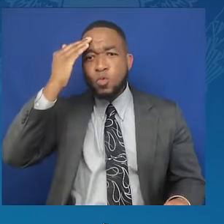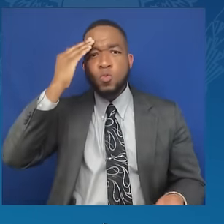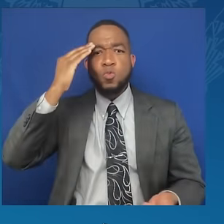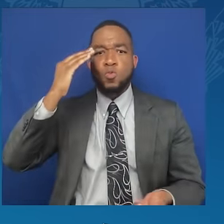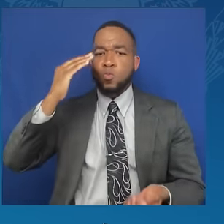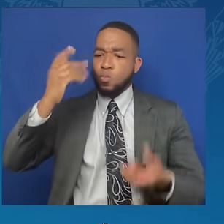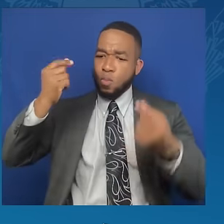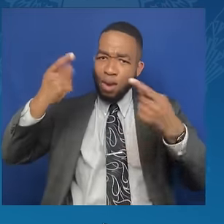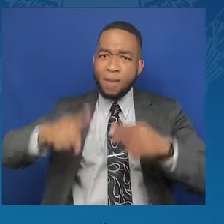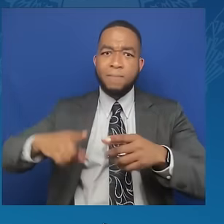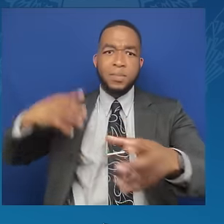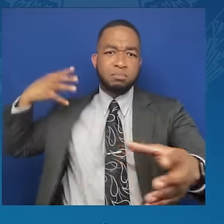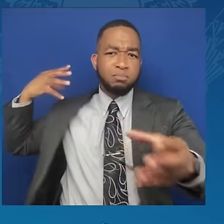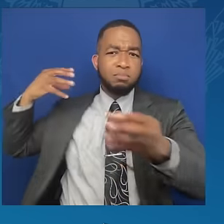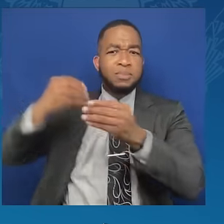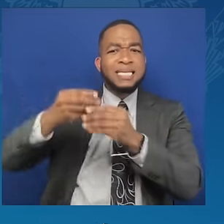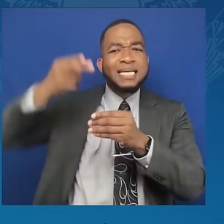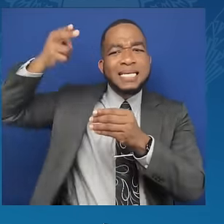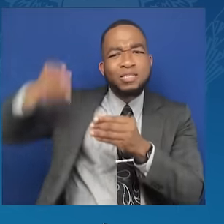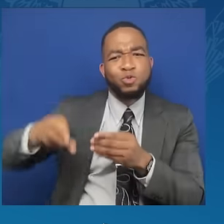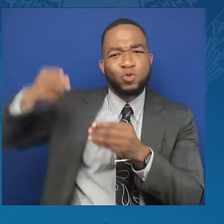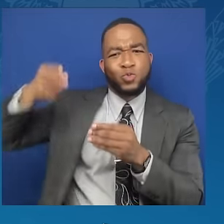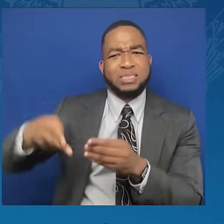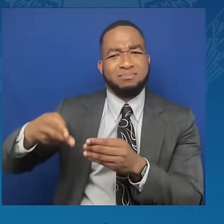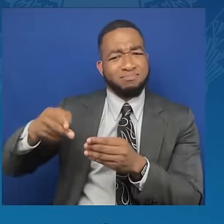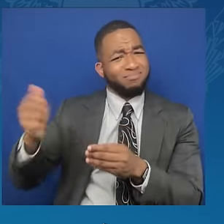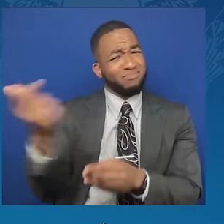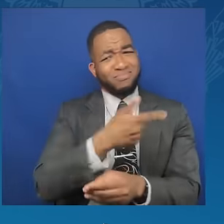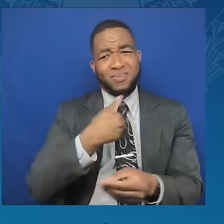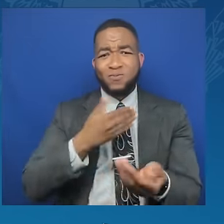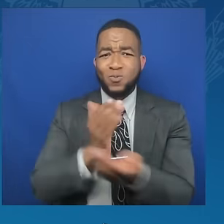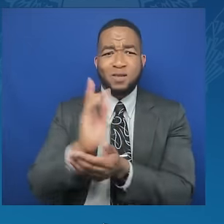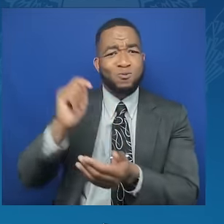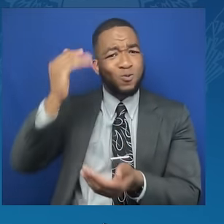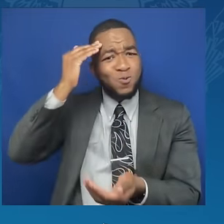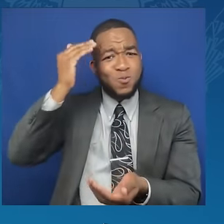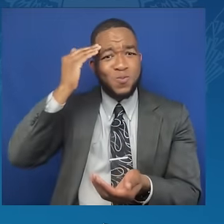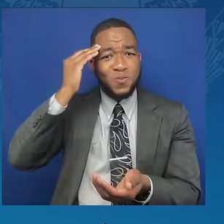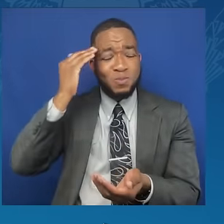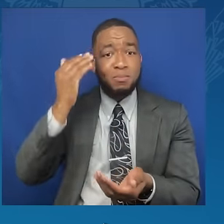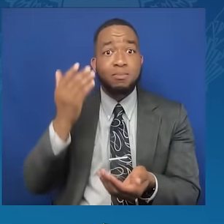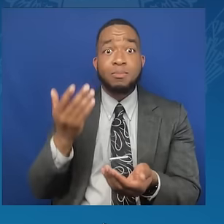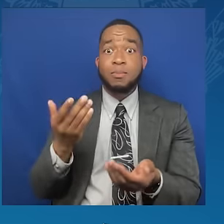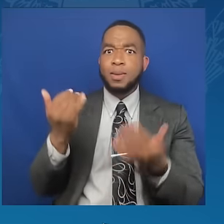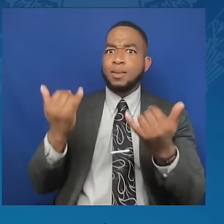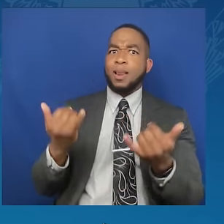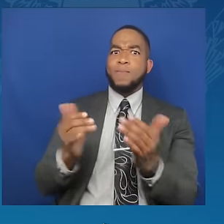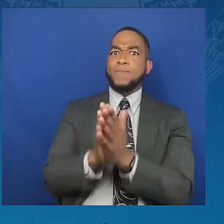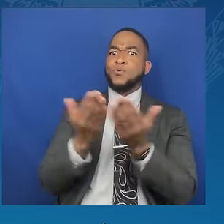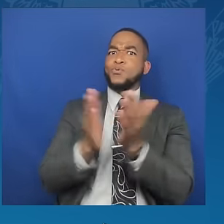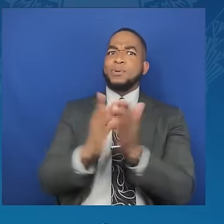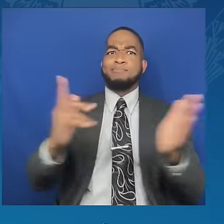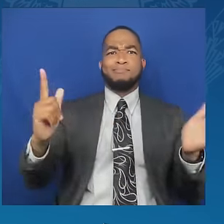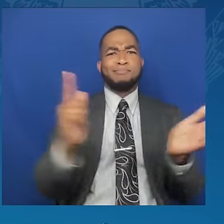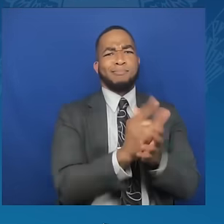And yet today, extremists pass book bans in this year of our Lord, 2024.